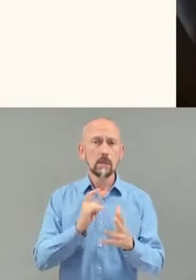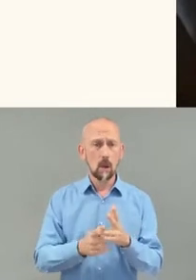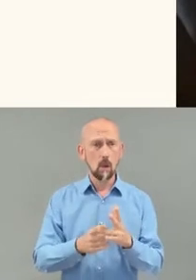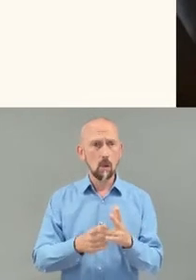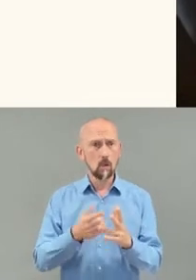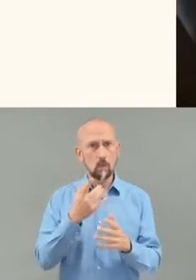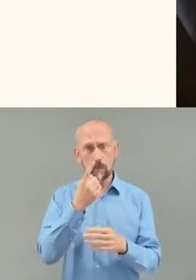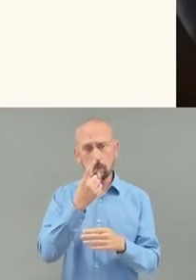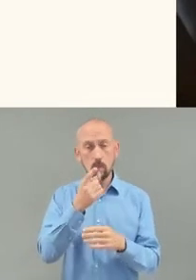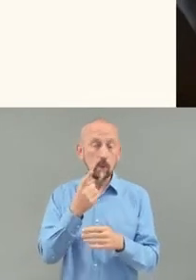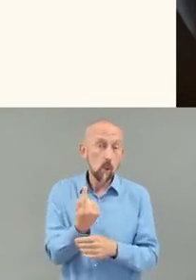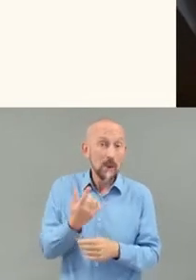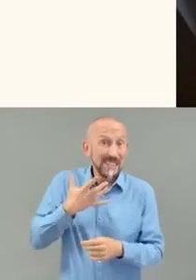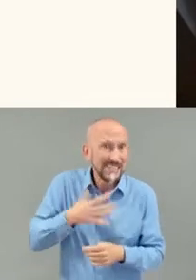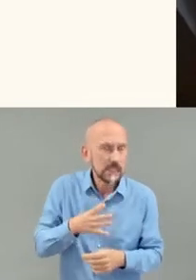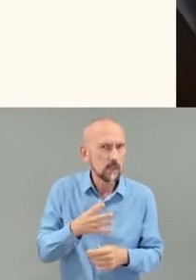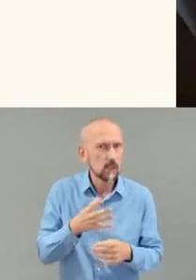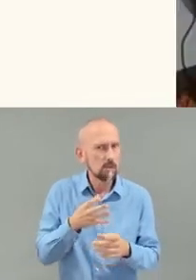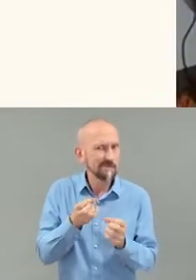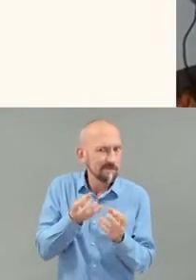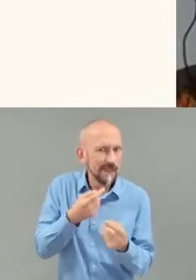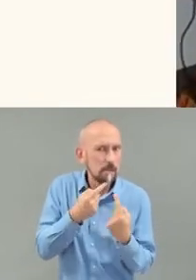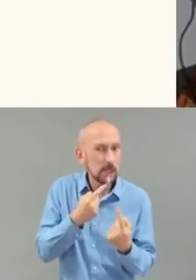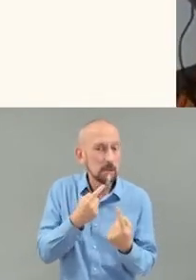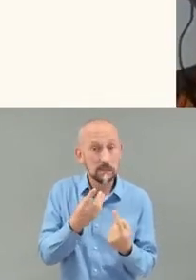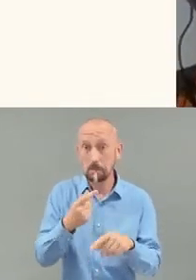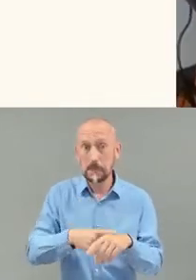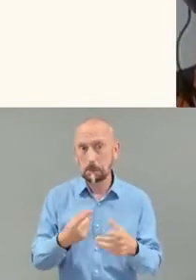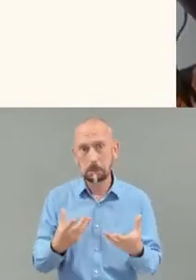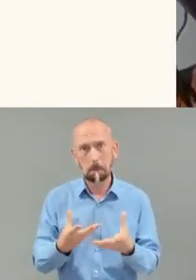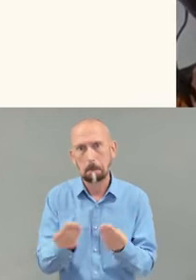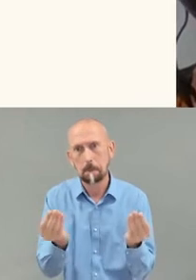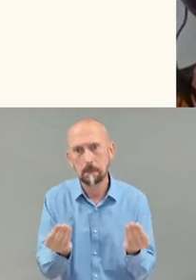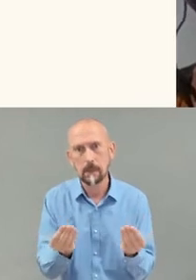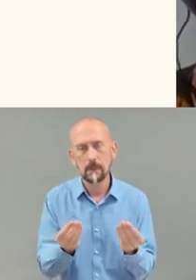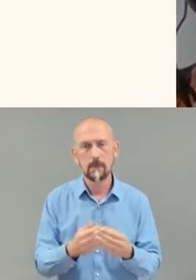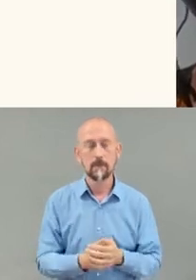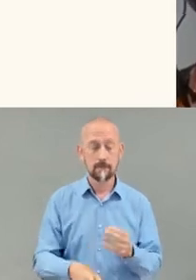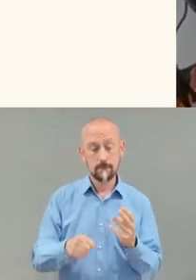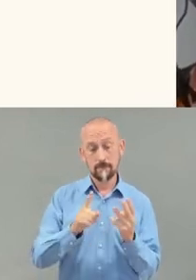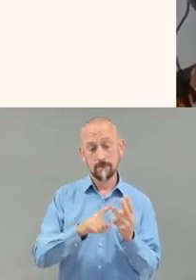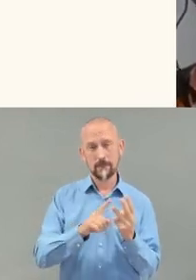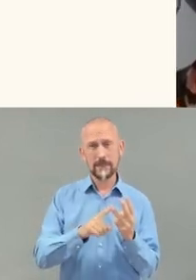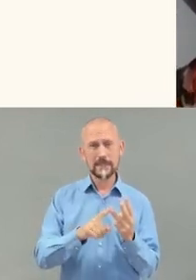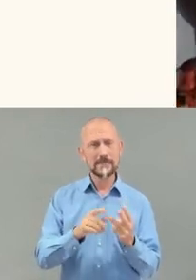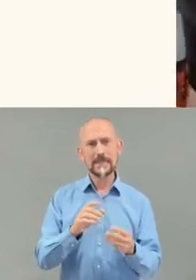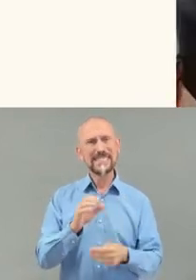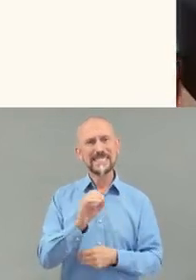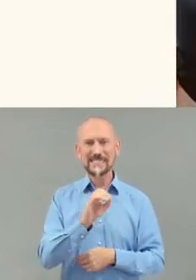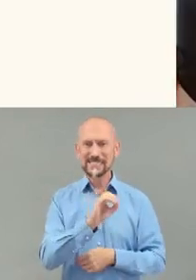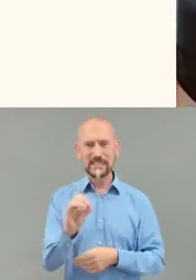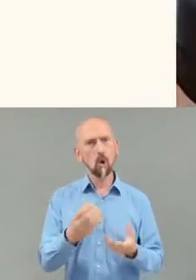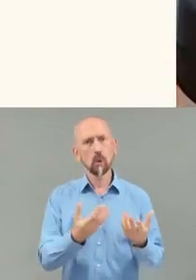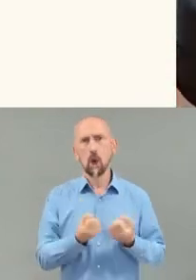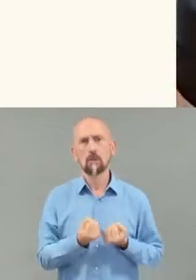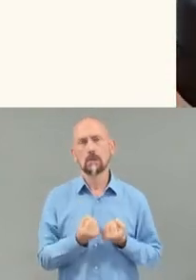this sometimes do not get this information. Zero tolerance to racism in